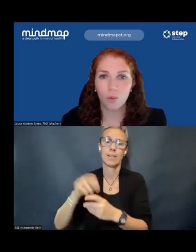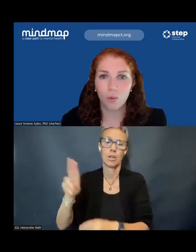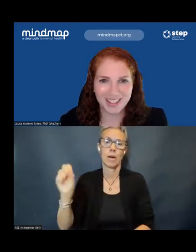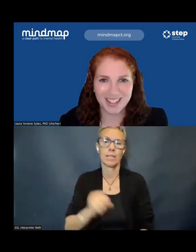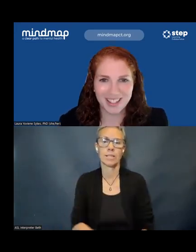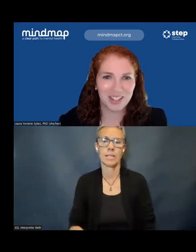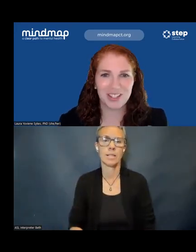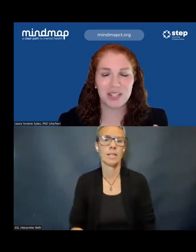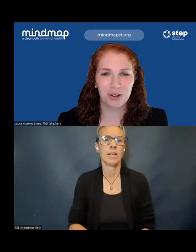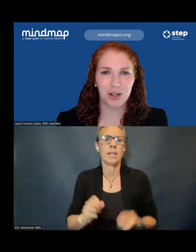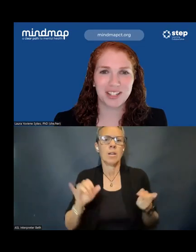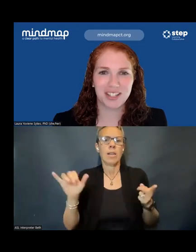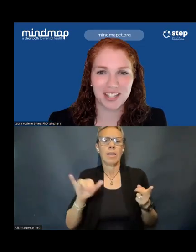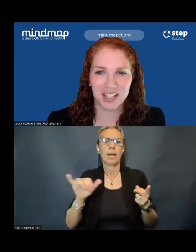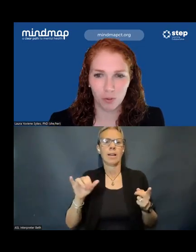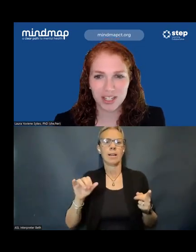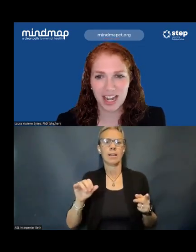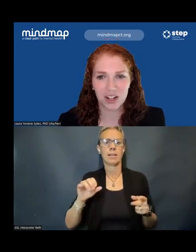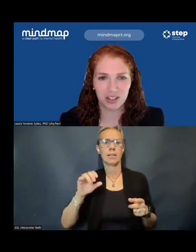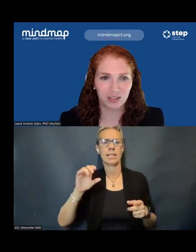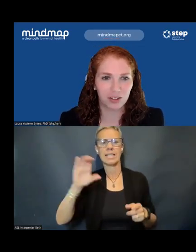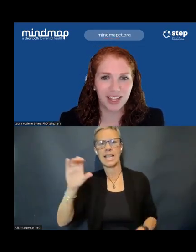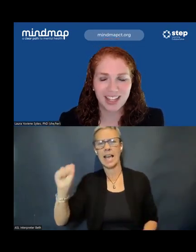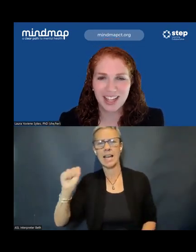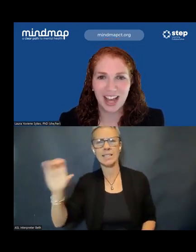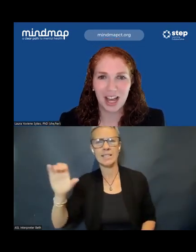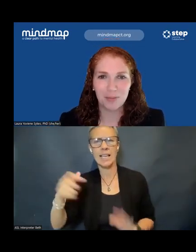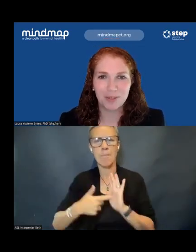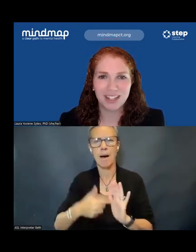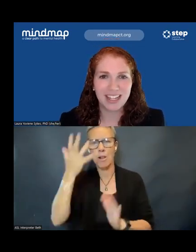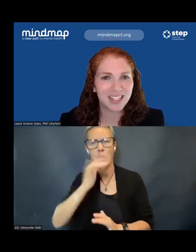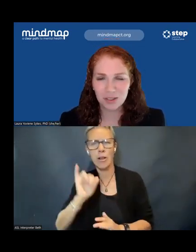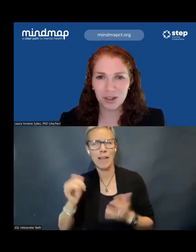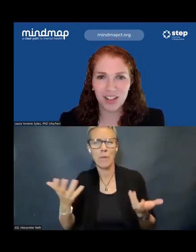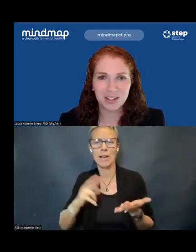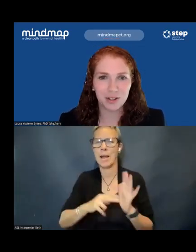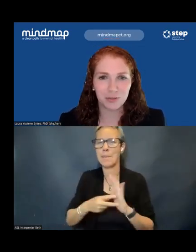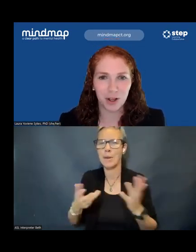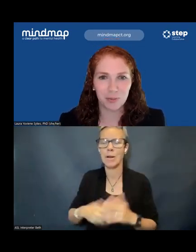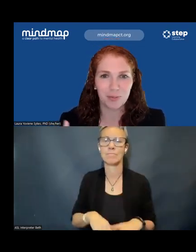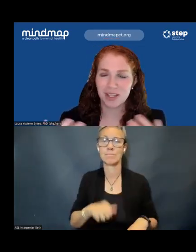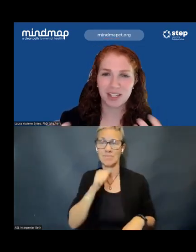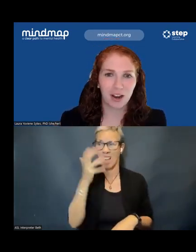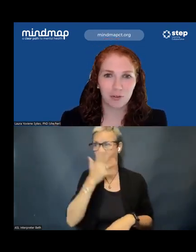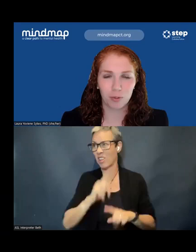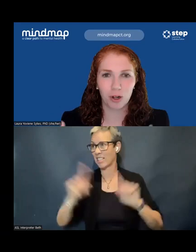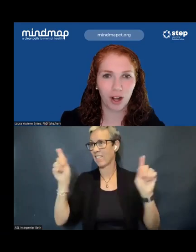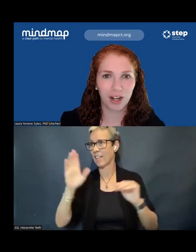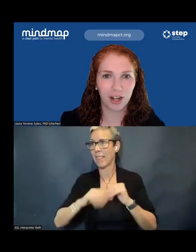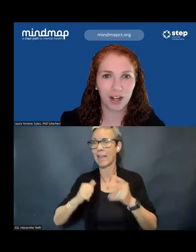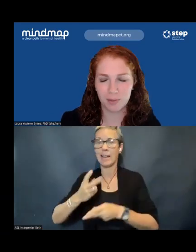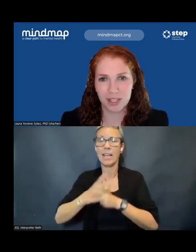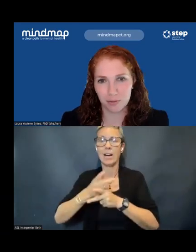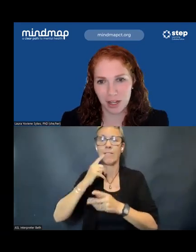So what is this mysterious CSC? What does it actually look like? It doesn't look all that different from care for a more